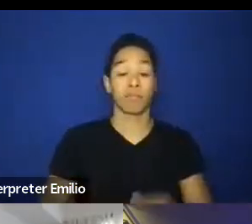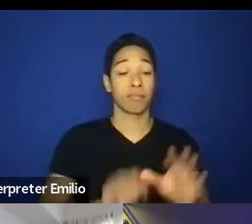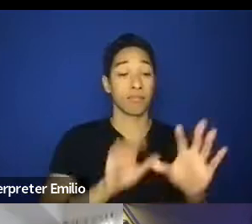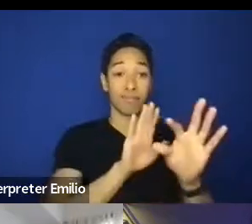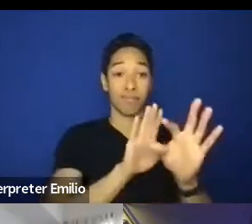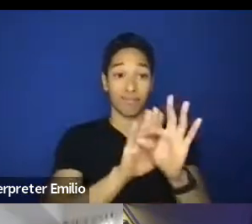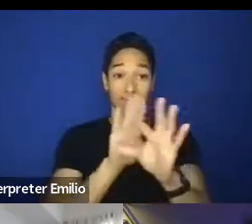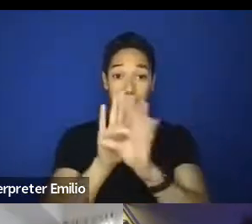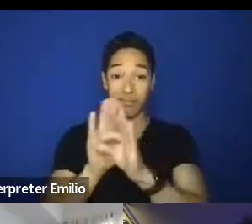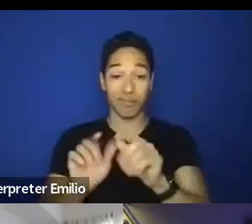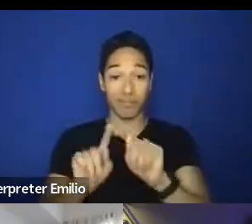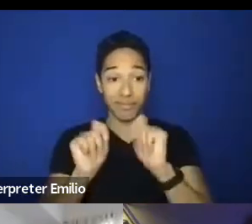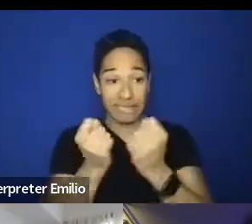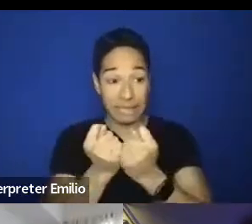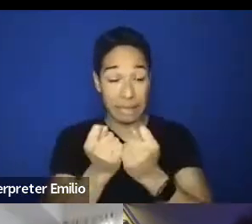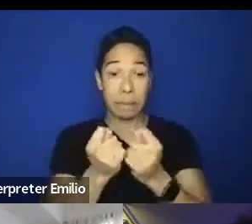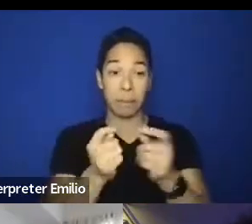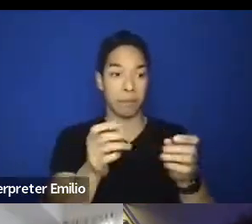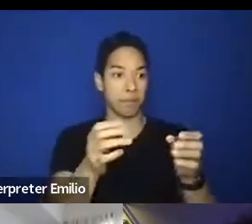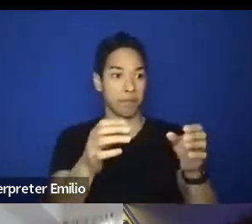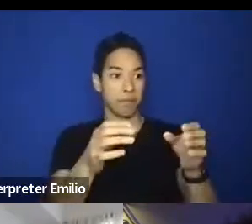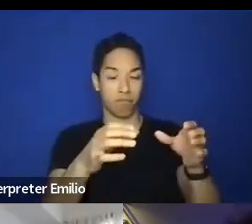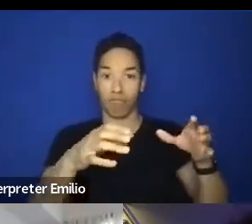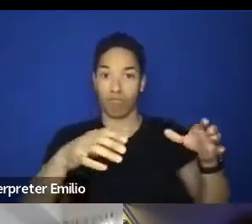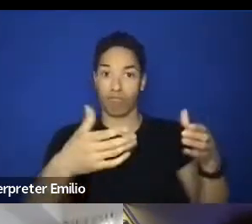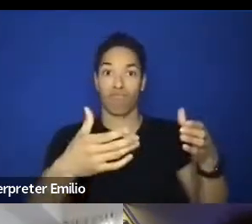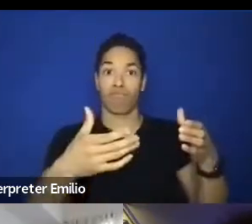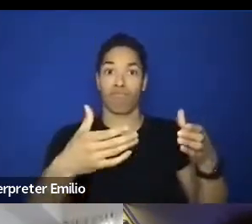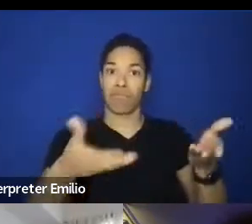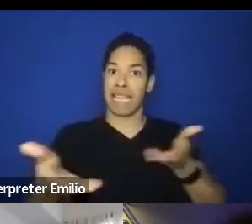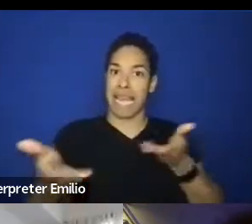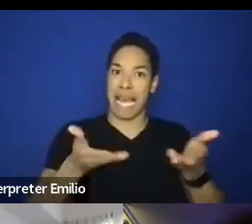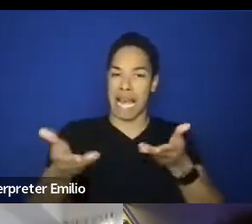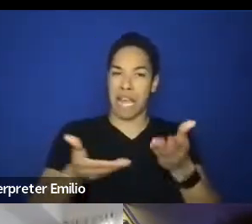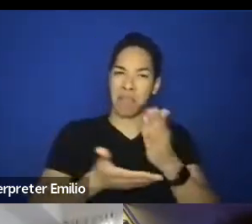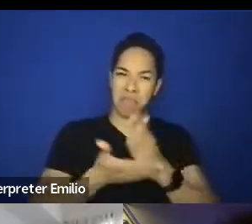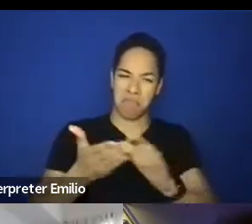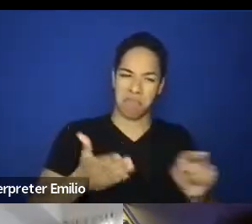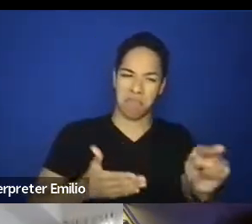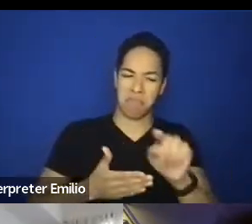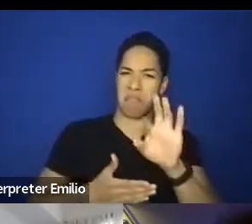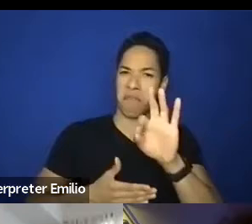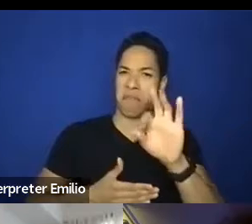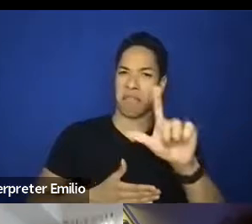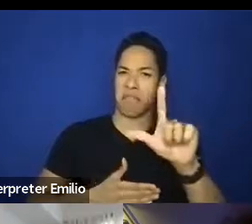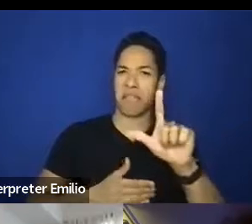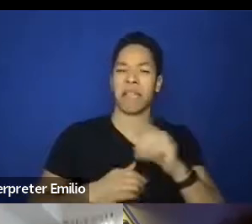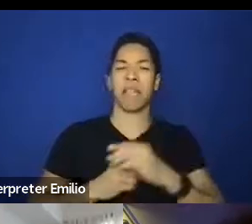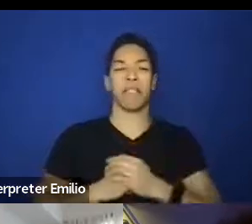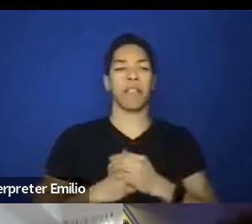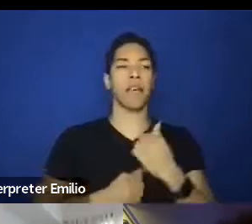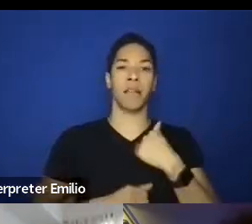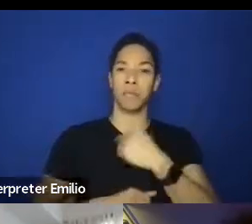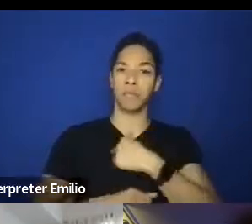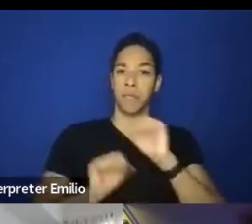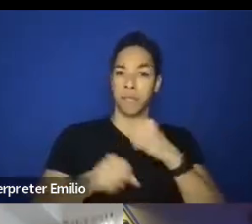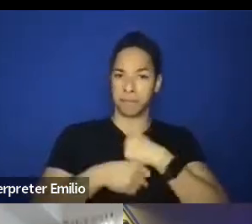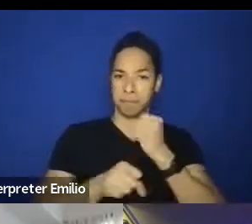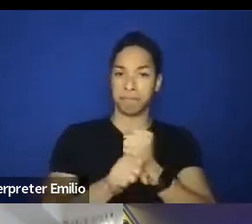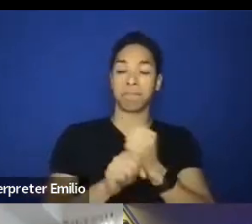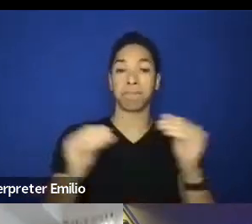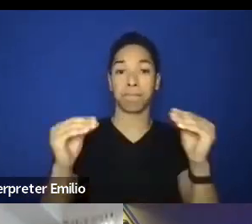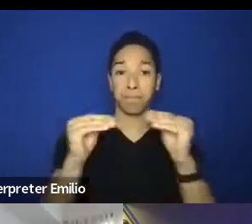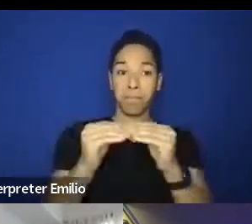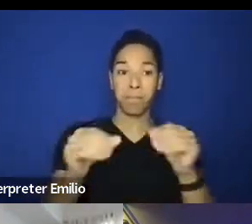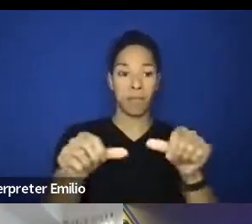as offices that have been hired as a freelancer, we can create more spaces